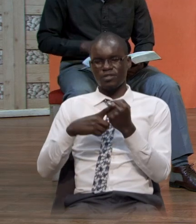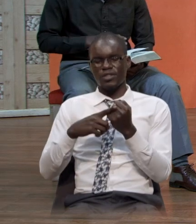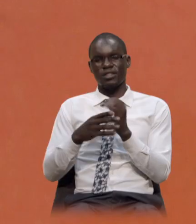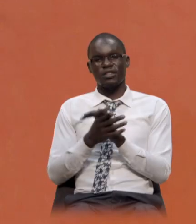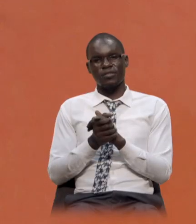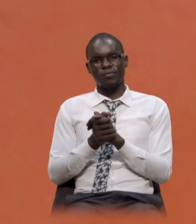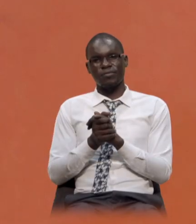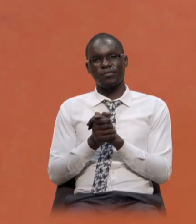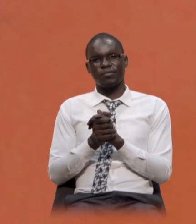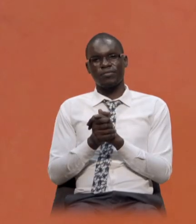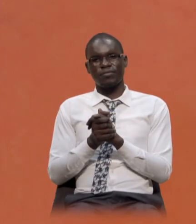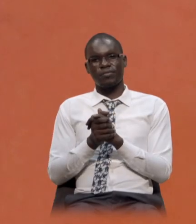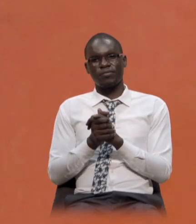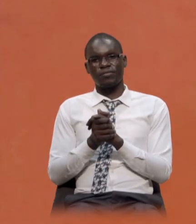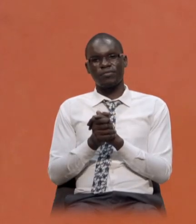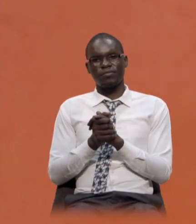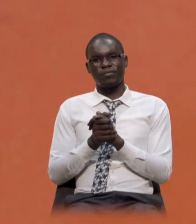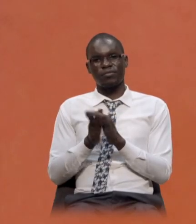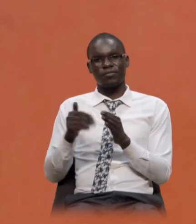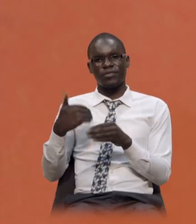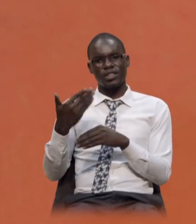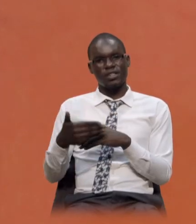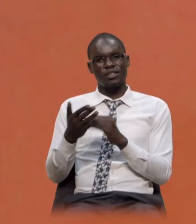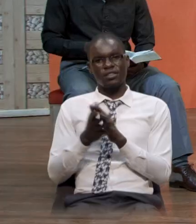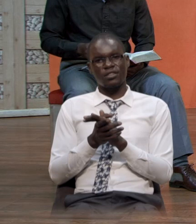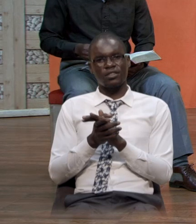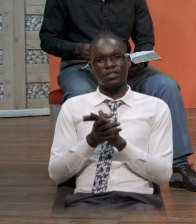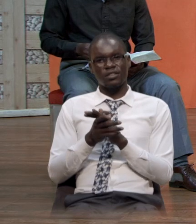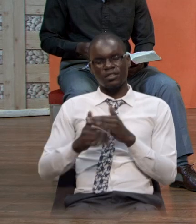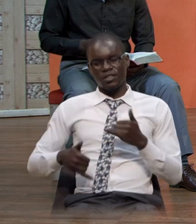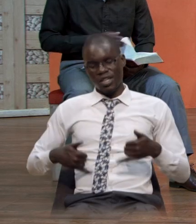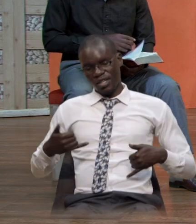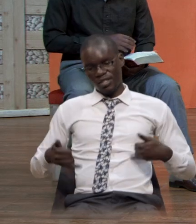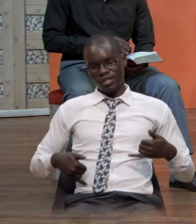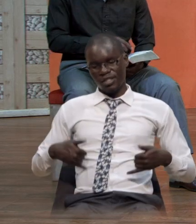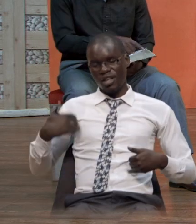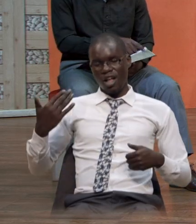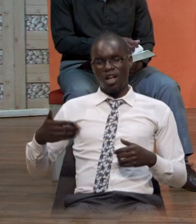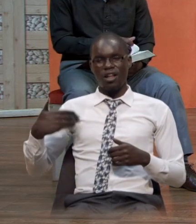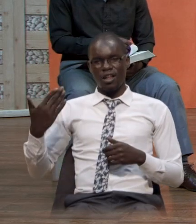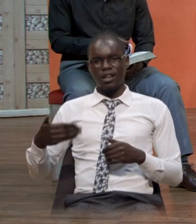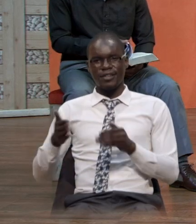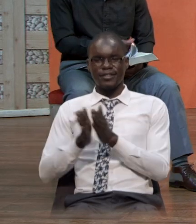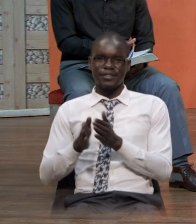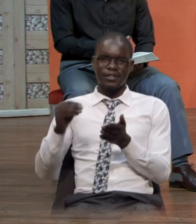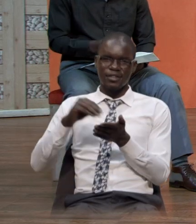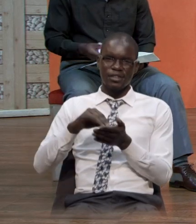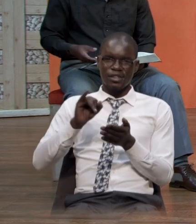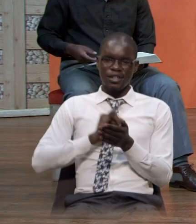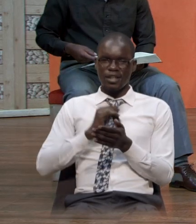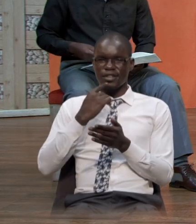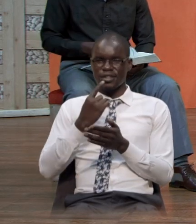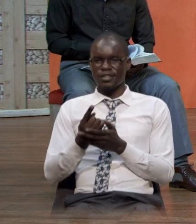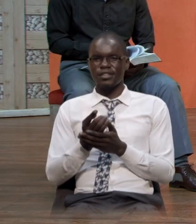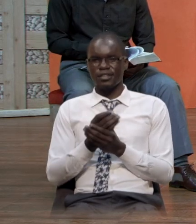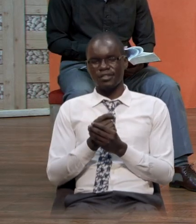Philippians 1 verse 6. Okay, the next one. Rejoice in the Lord always, and again I say